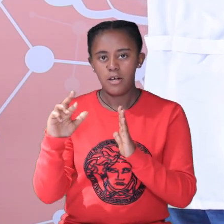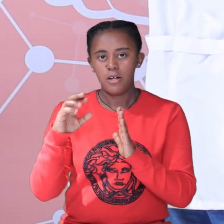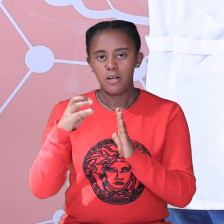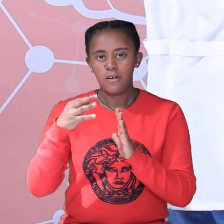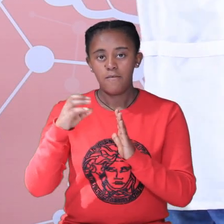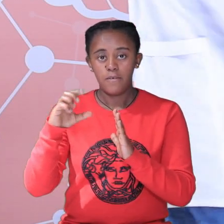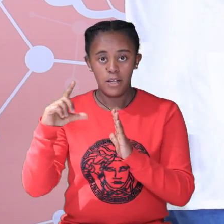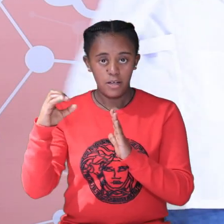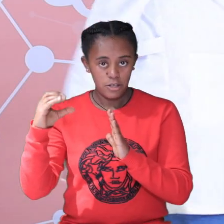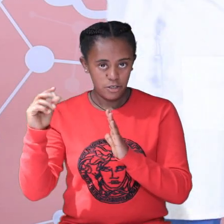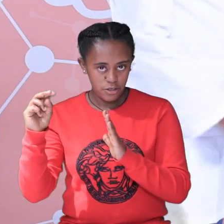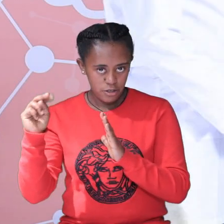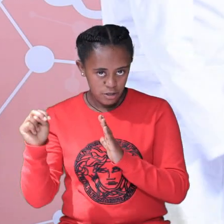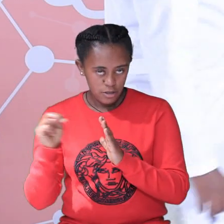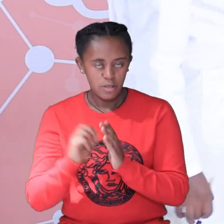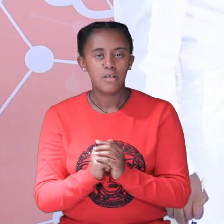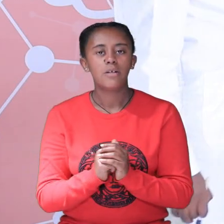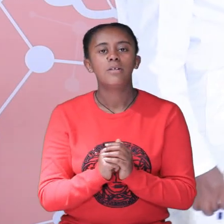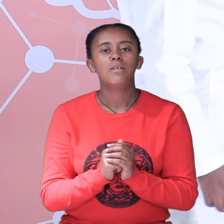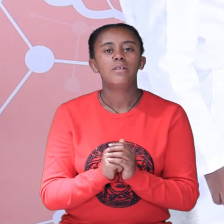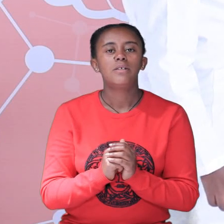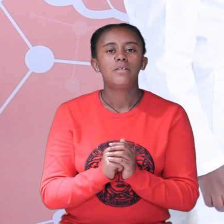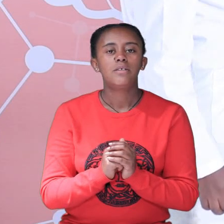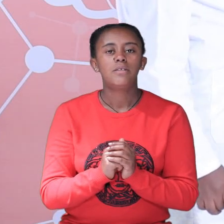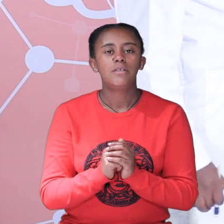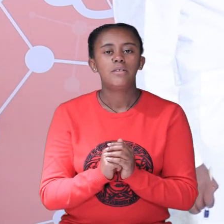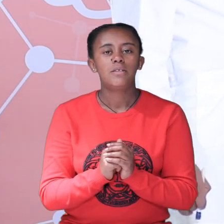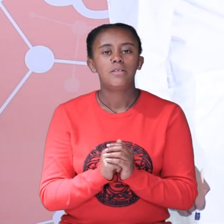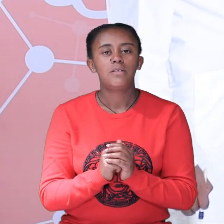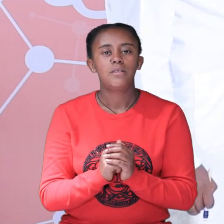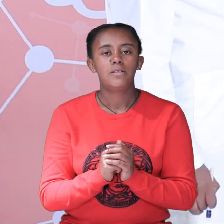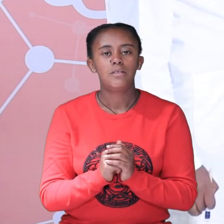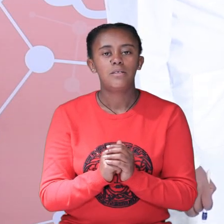beta is angle